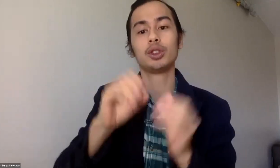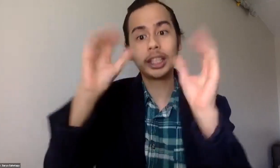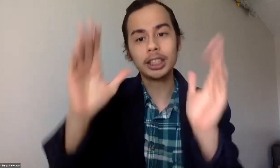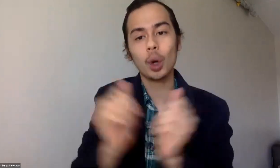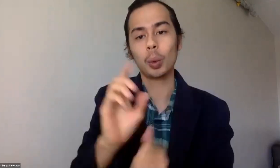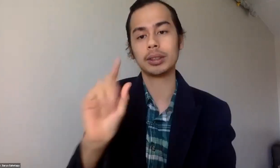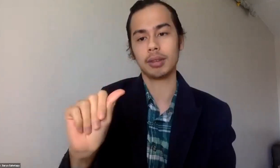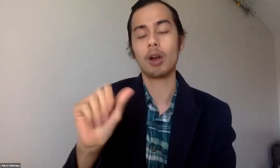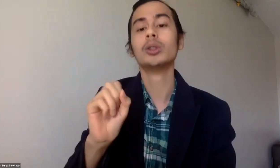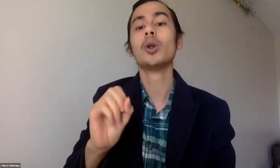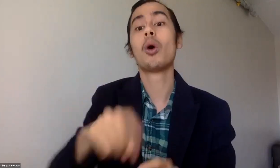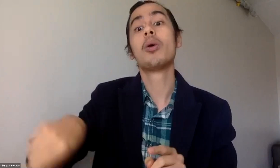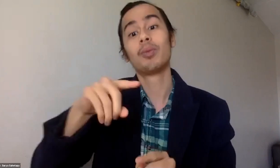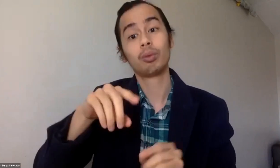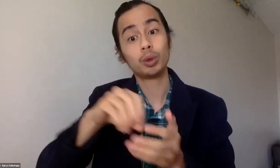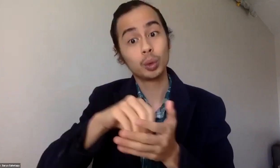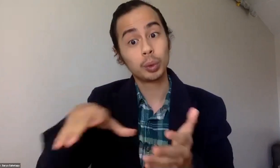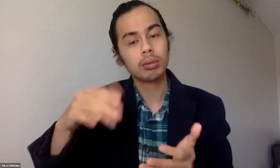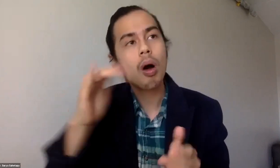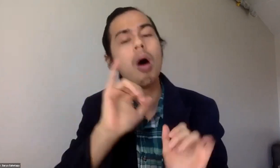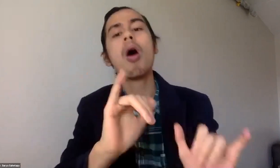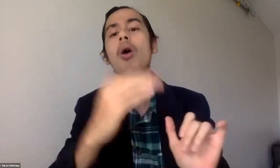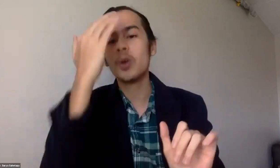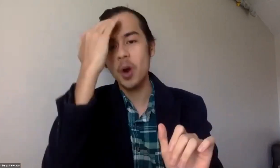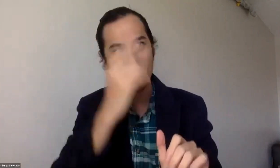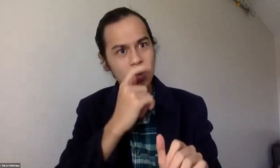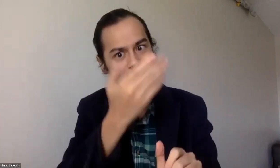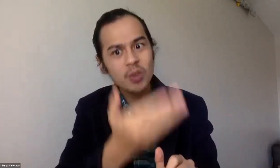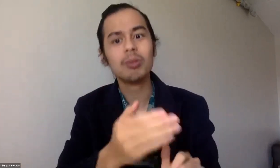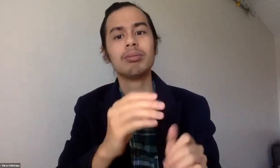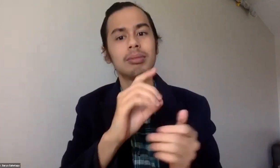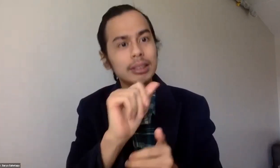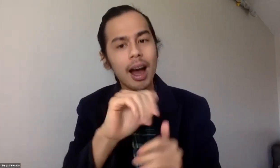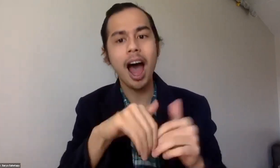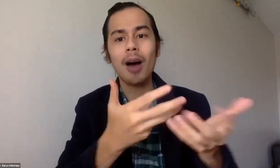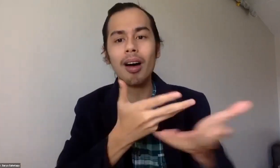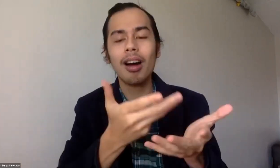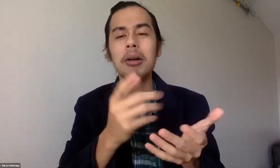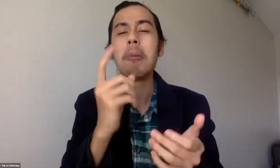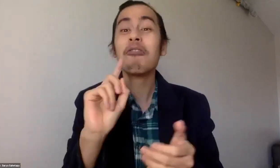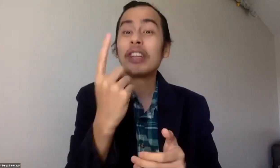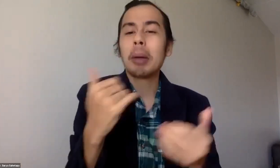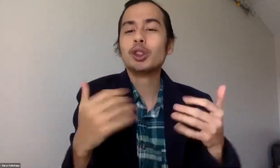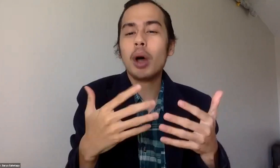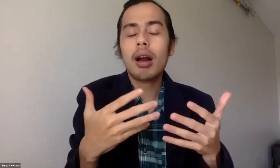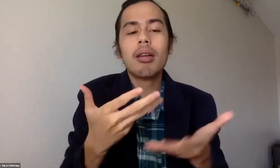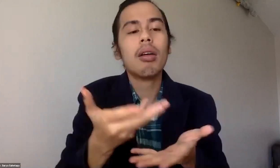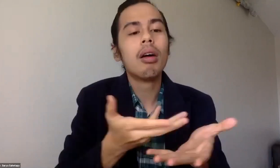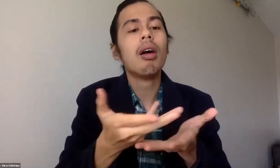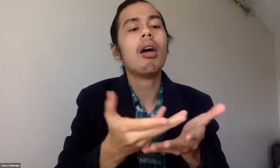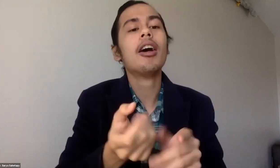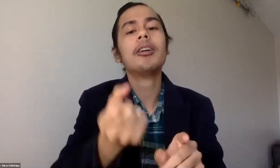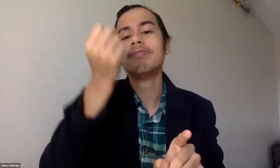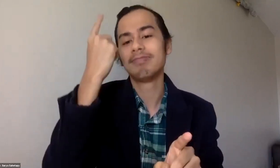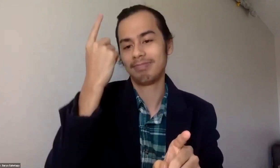expose ourselves to other communities. So if there are exchange students, consider exchange students who have disabilities. Or if you